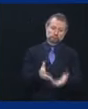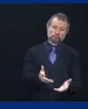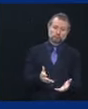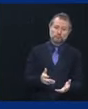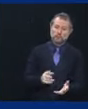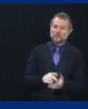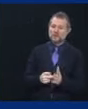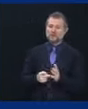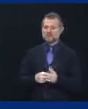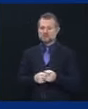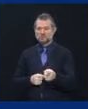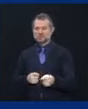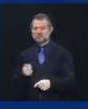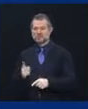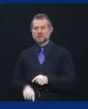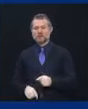plus.